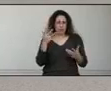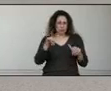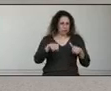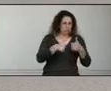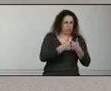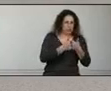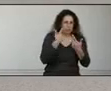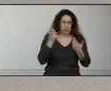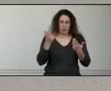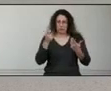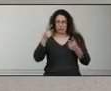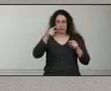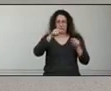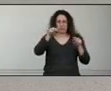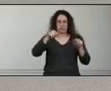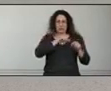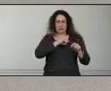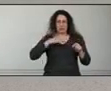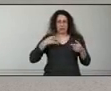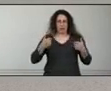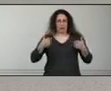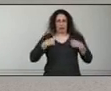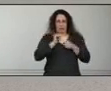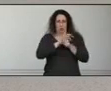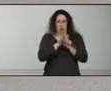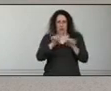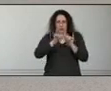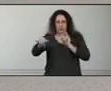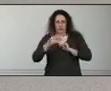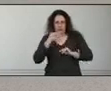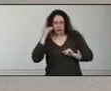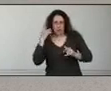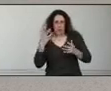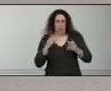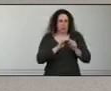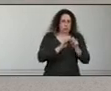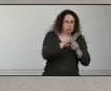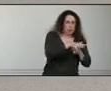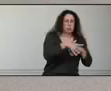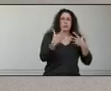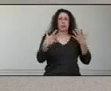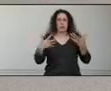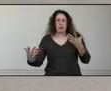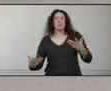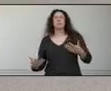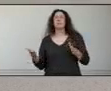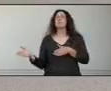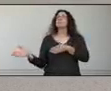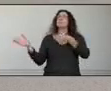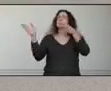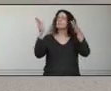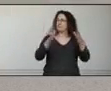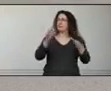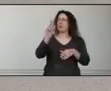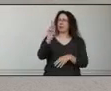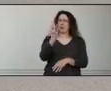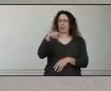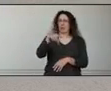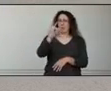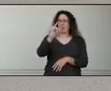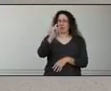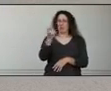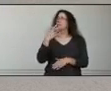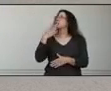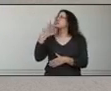to the number of staff who've come down with COVID or been exposed. We're going to KPIX. Hi, thank you. My question